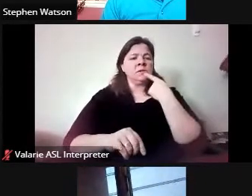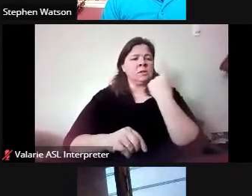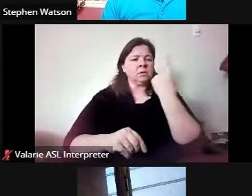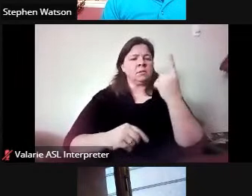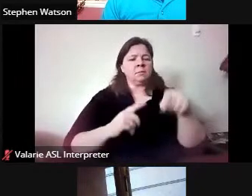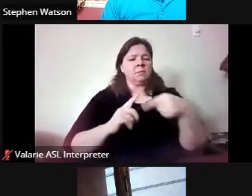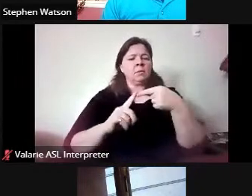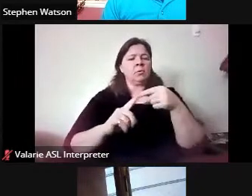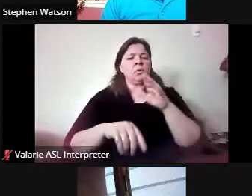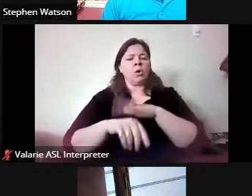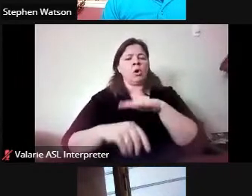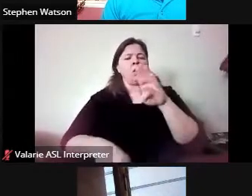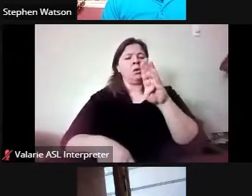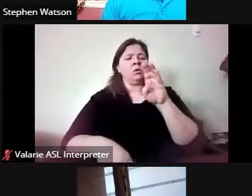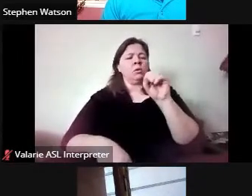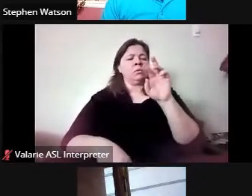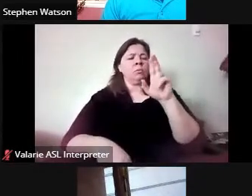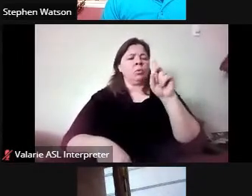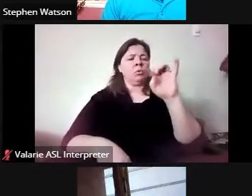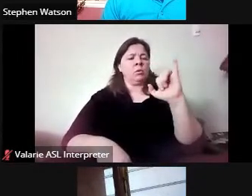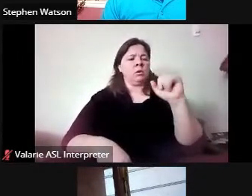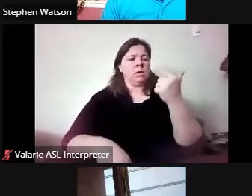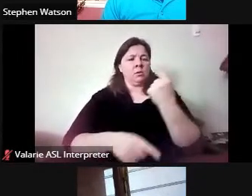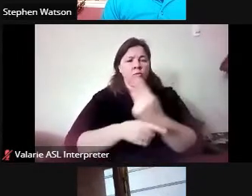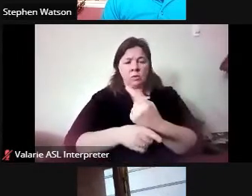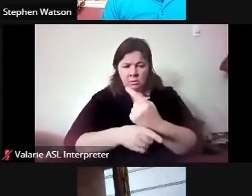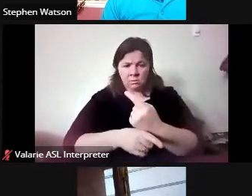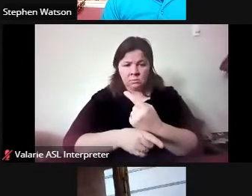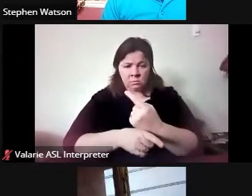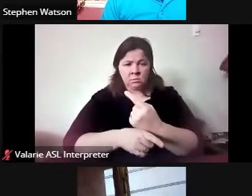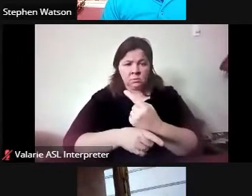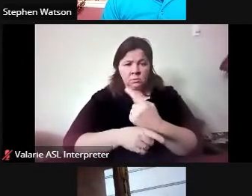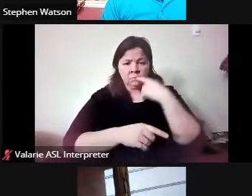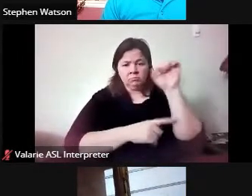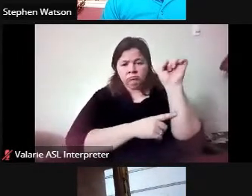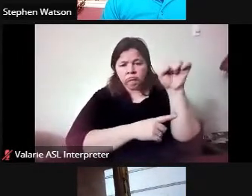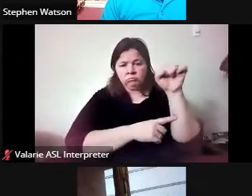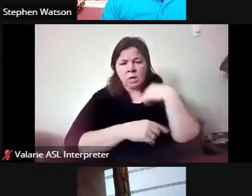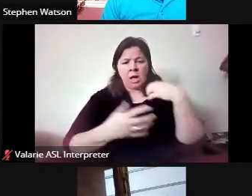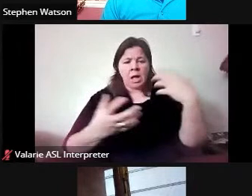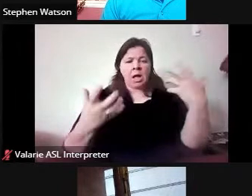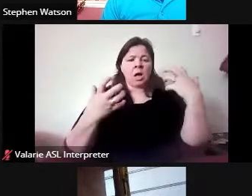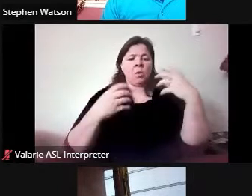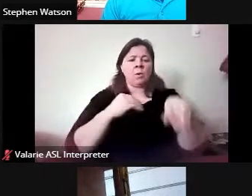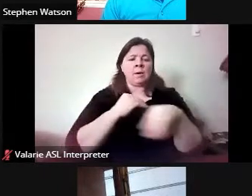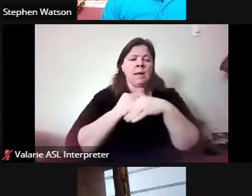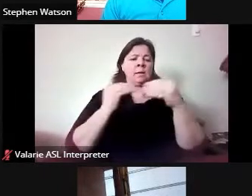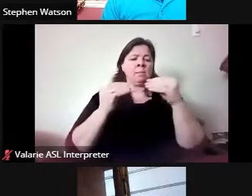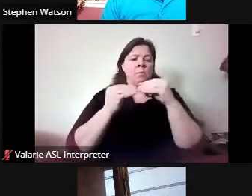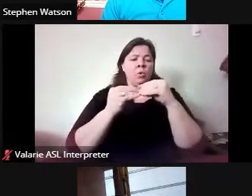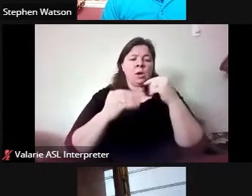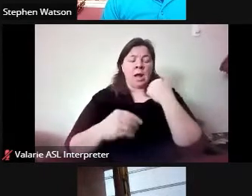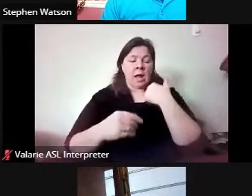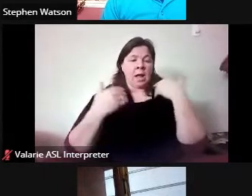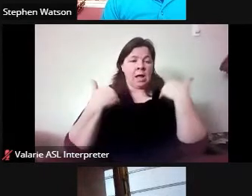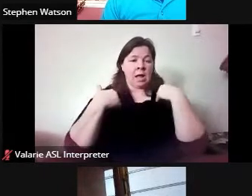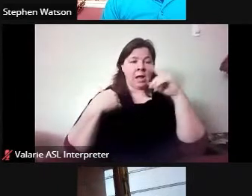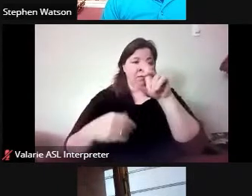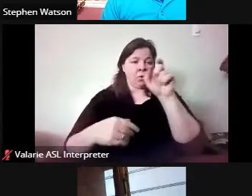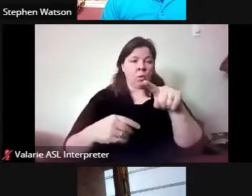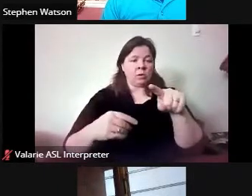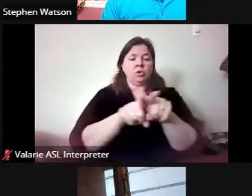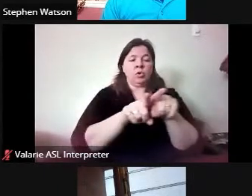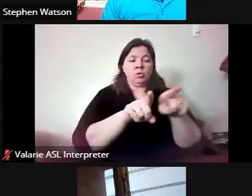onboarding, right? Yes. No, I just wanted to add more, even though I do have a question as